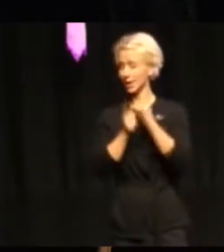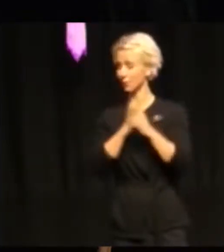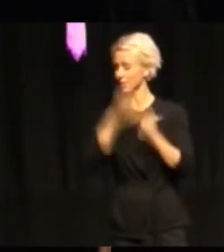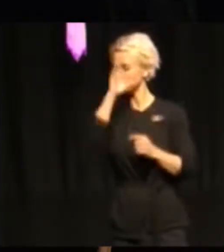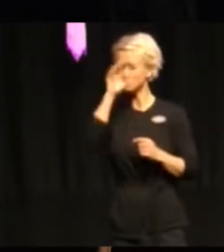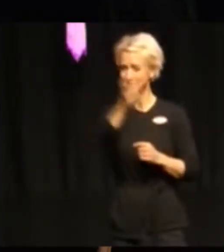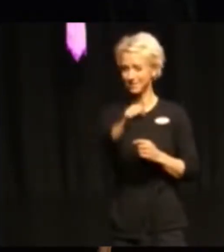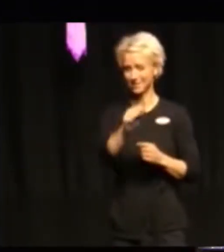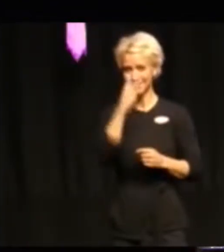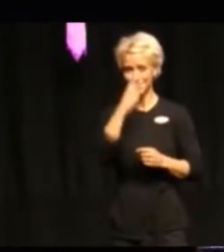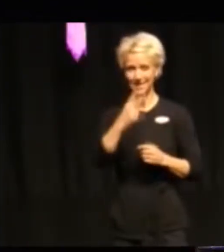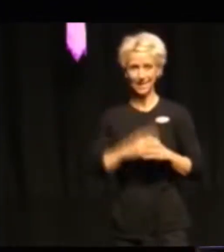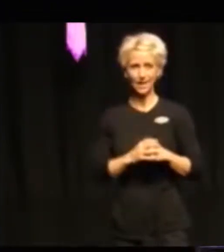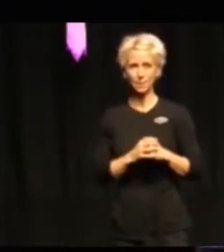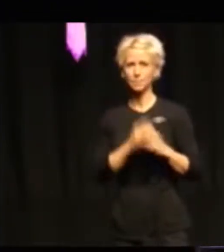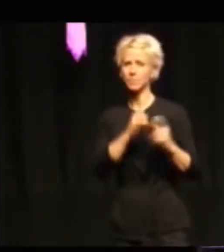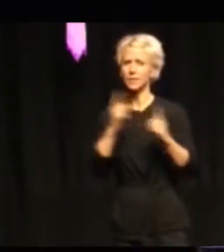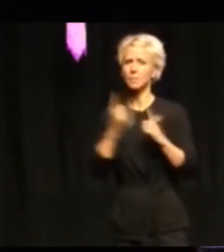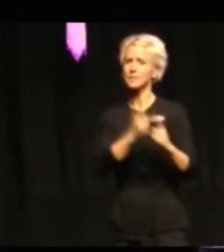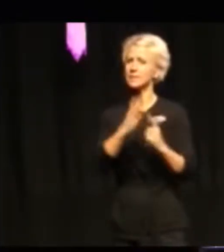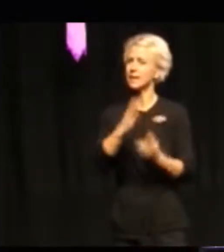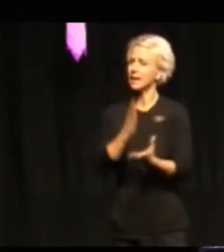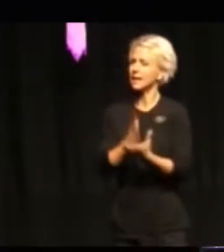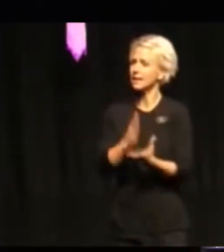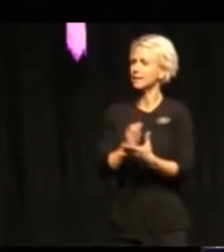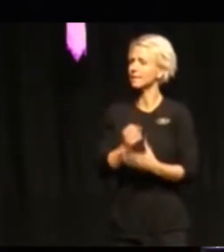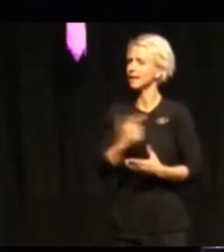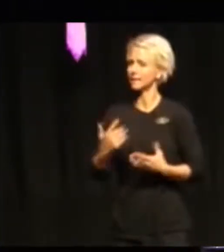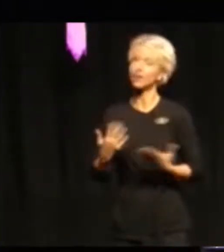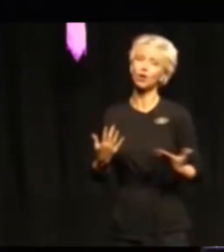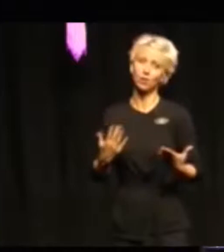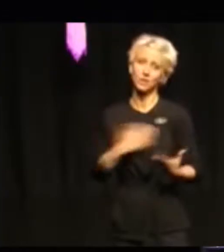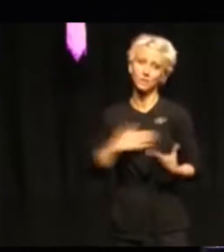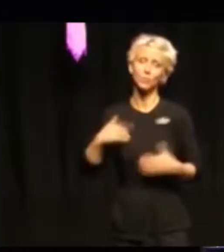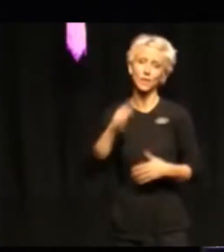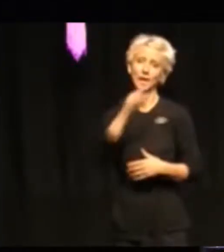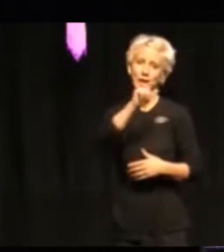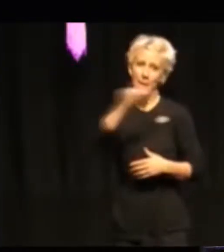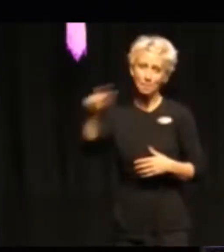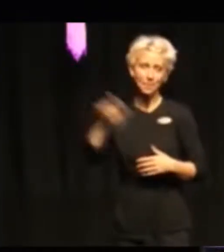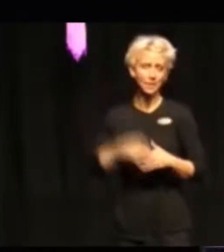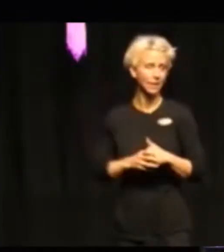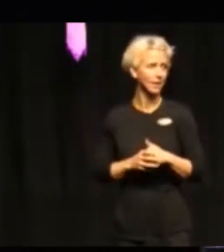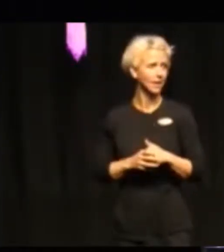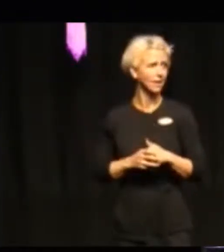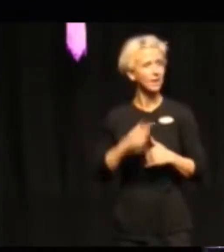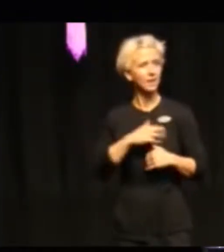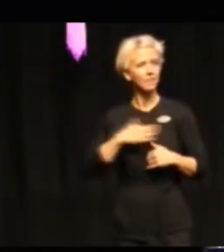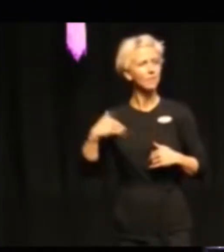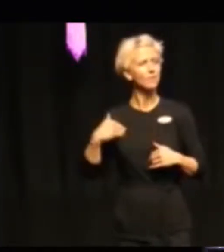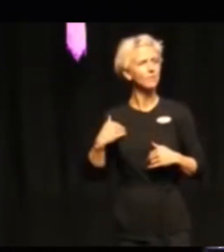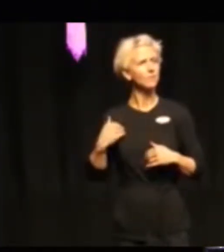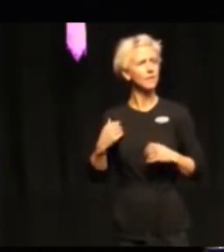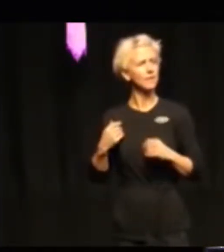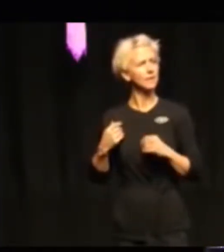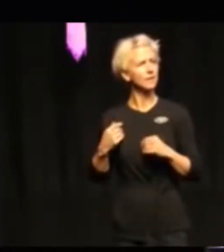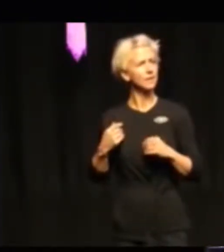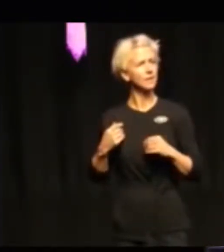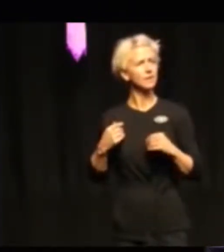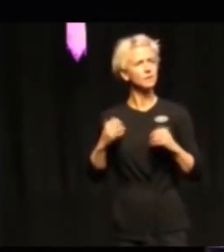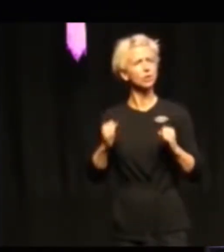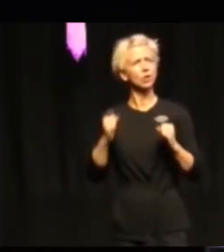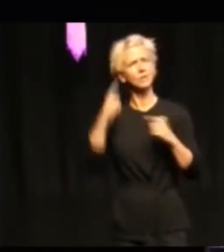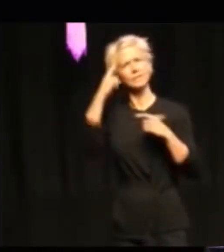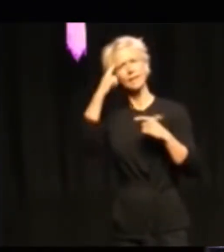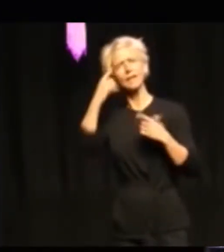As you heard, I teach human rights, and our topic today is these rights that you associate with basic